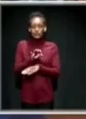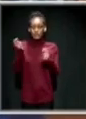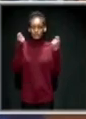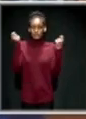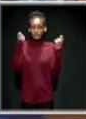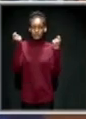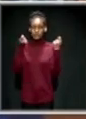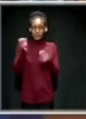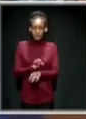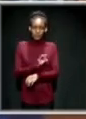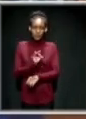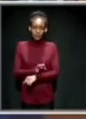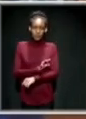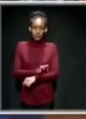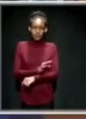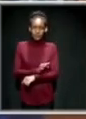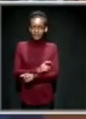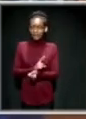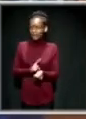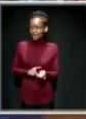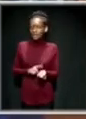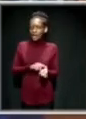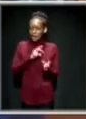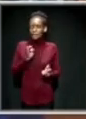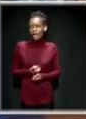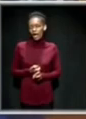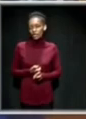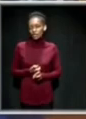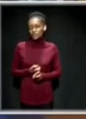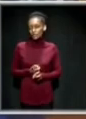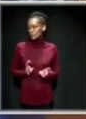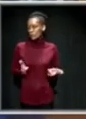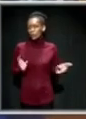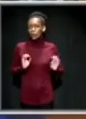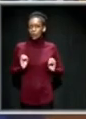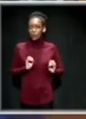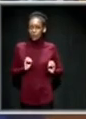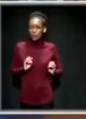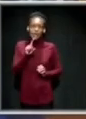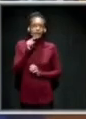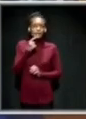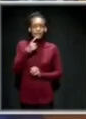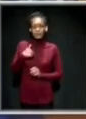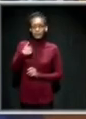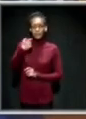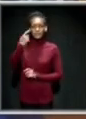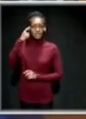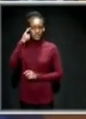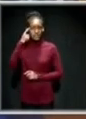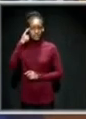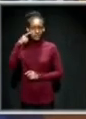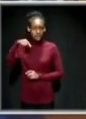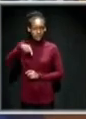during very unusual times. But I think by having this event,